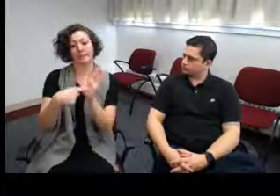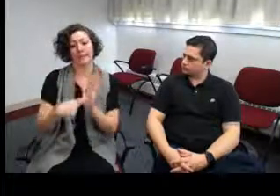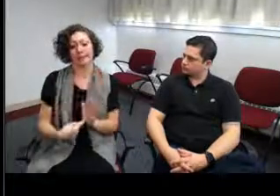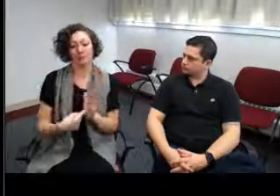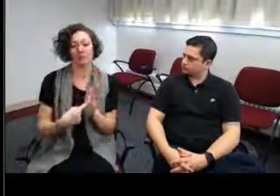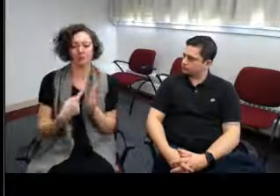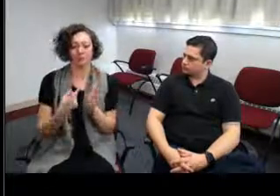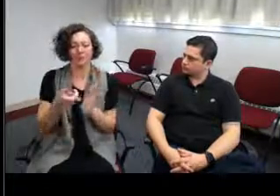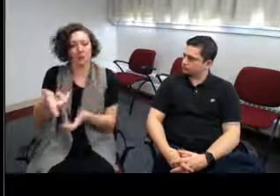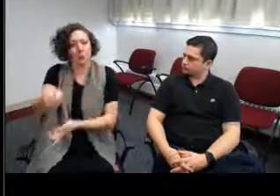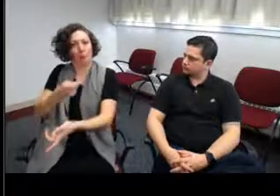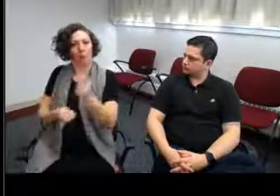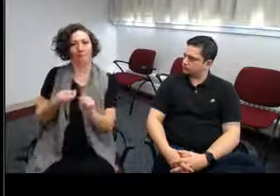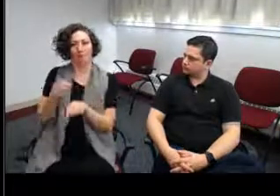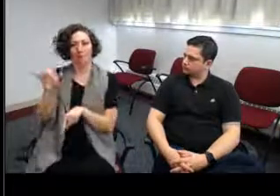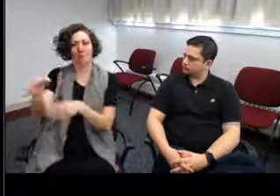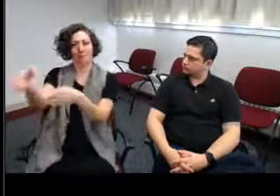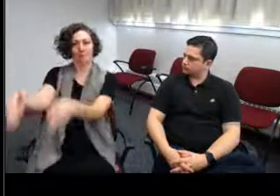The other way